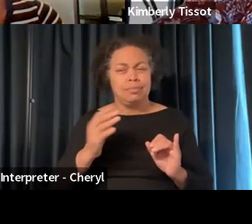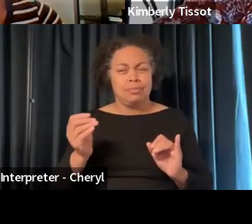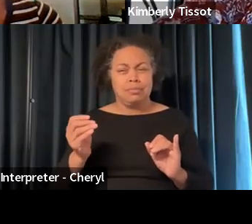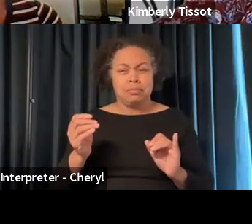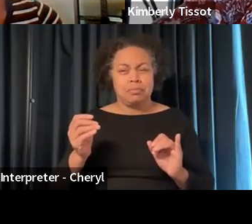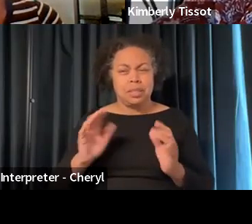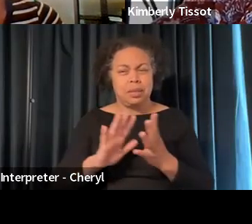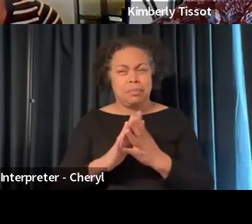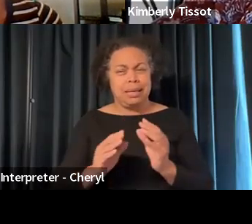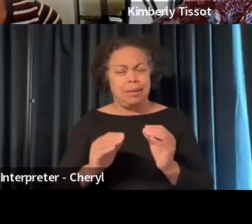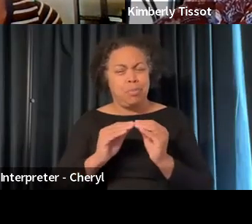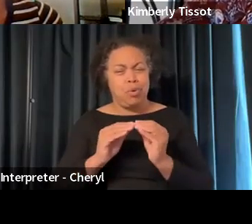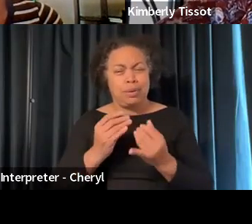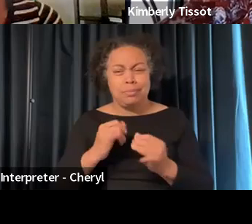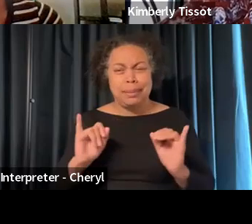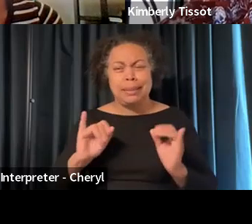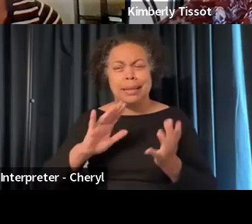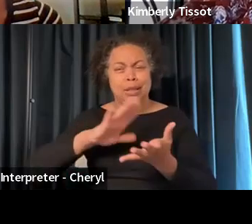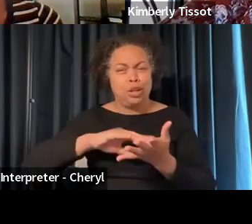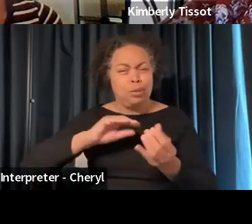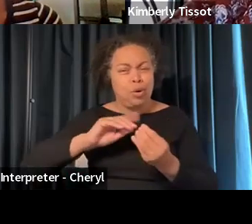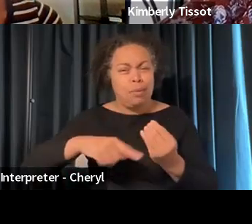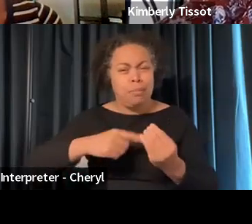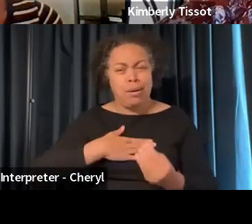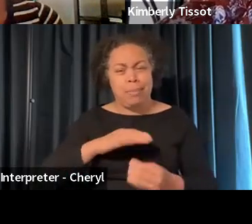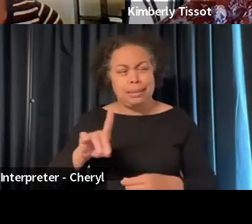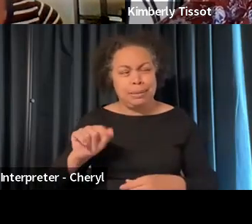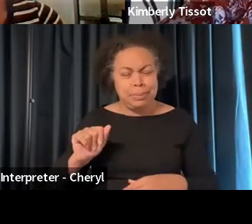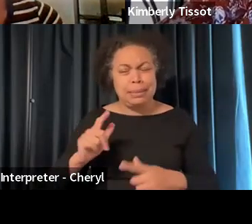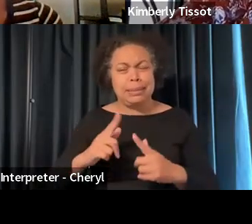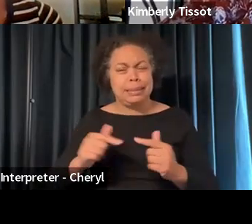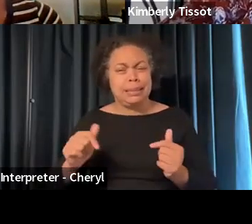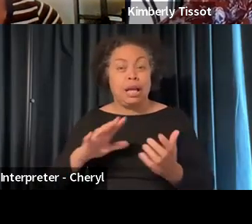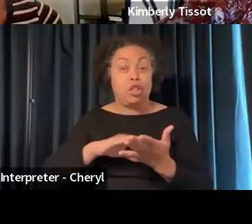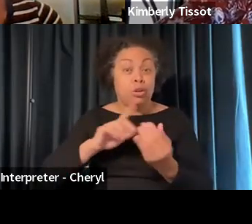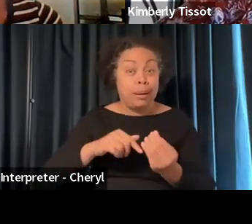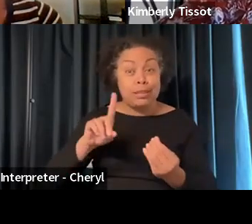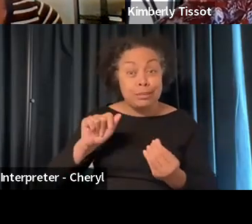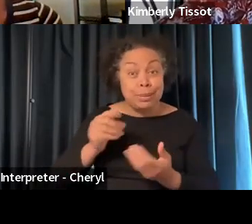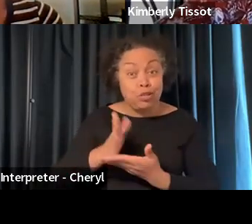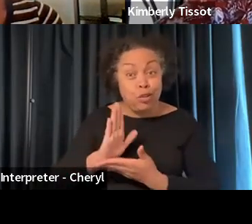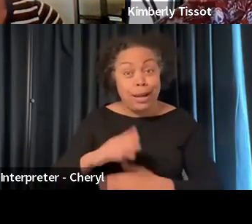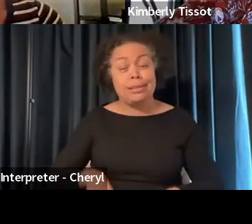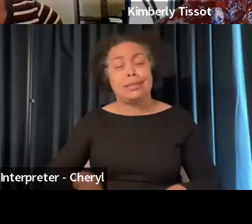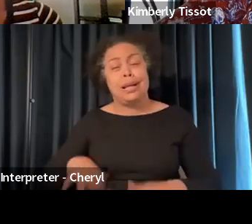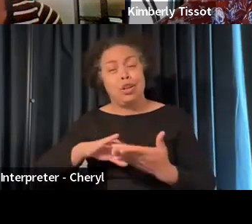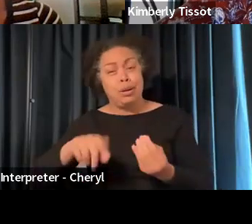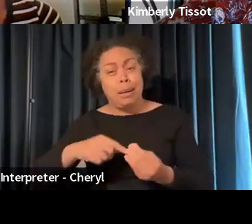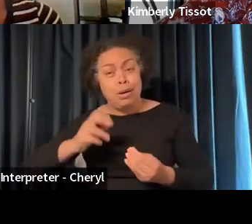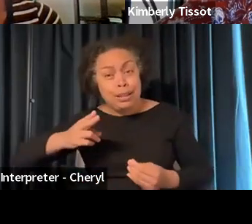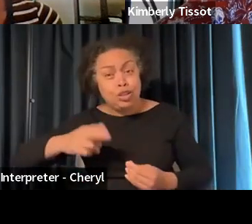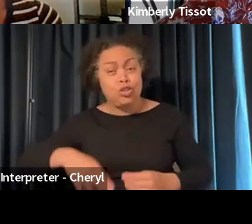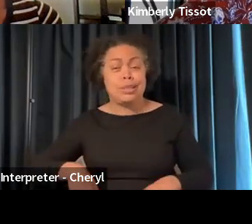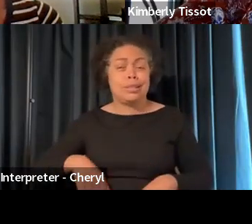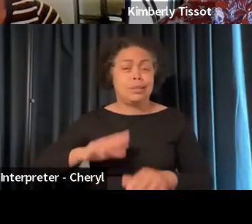being more independent and learning more about my disability and learning about disability rights, history, continue along with YLF,